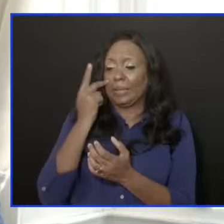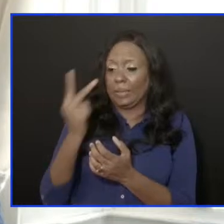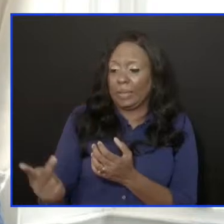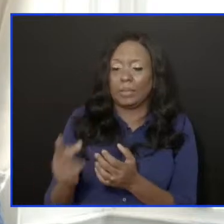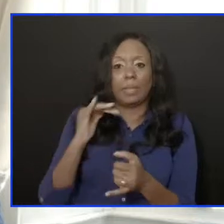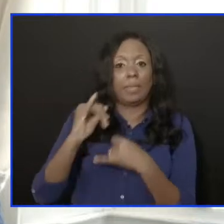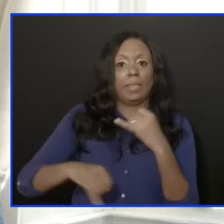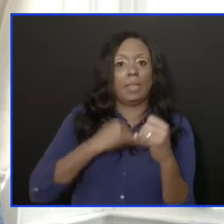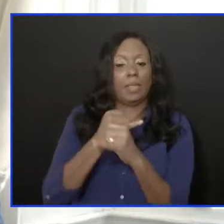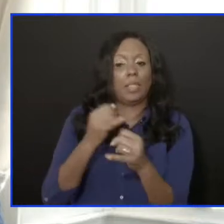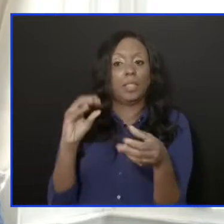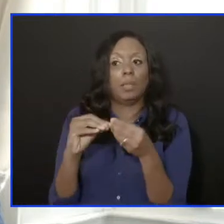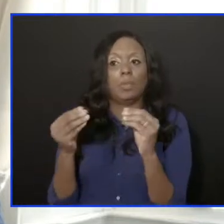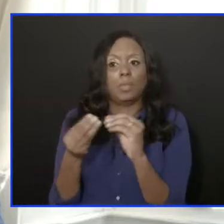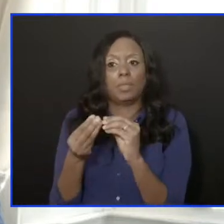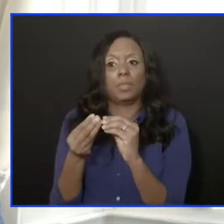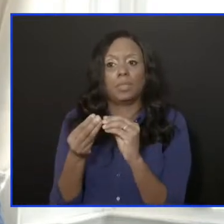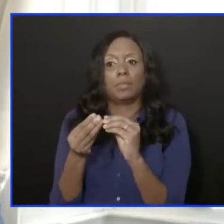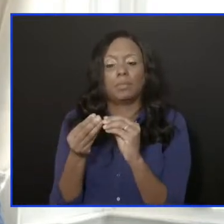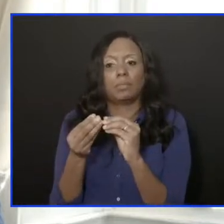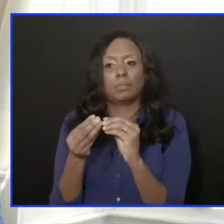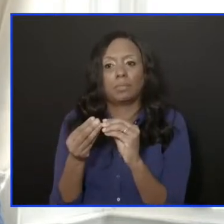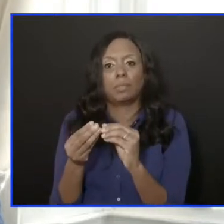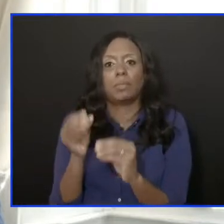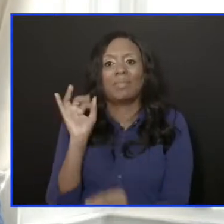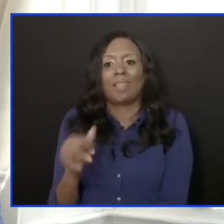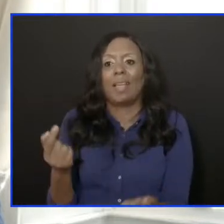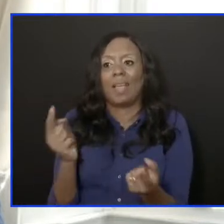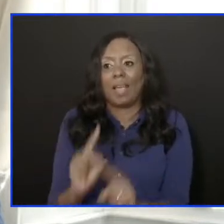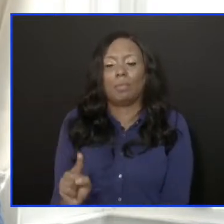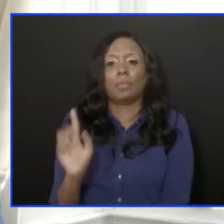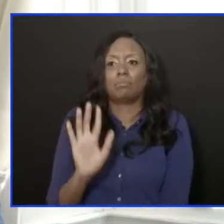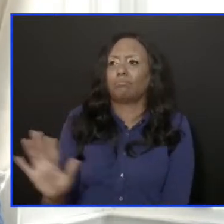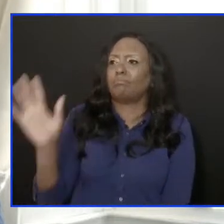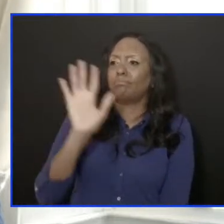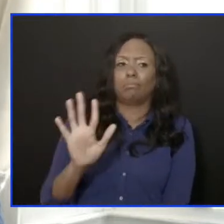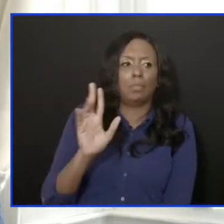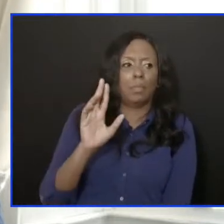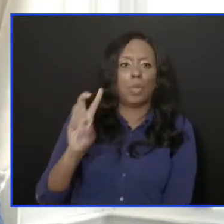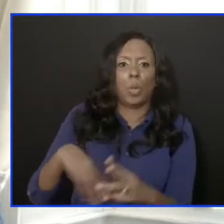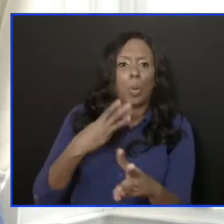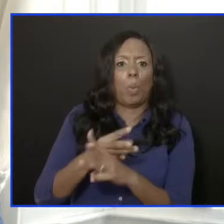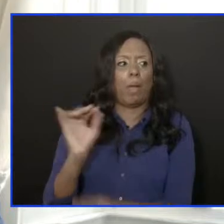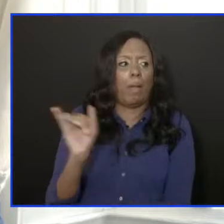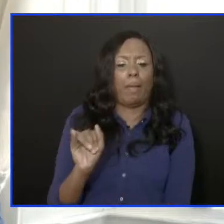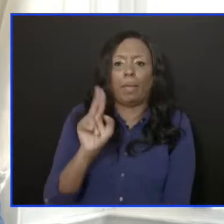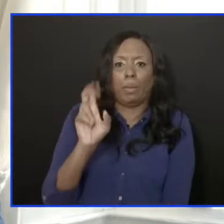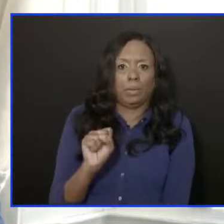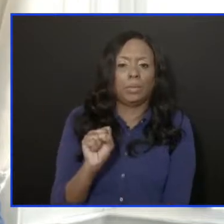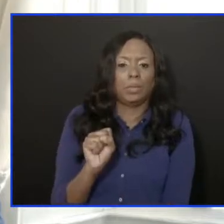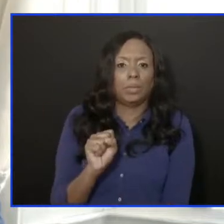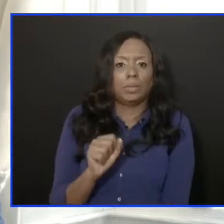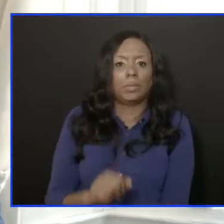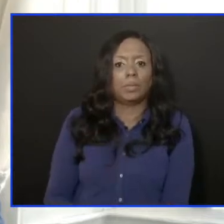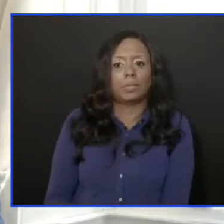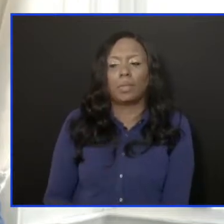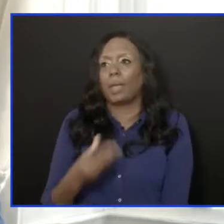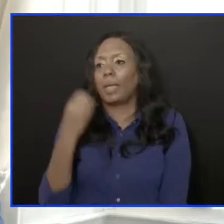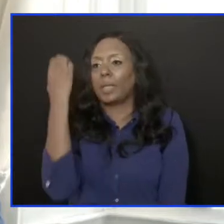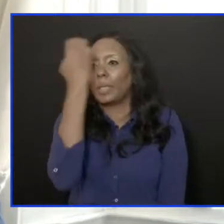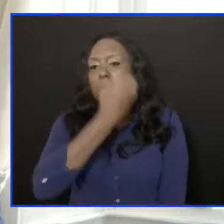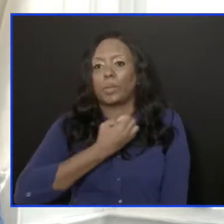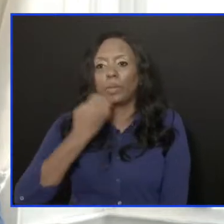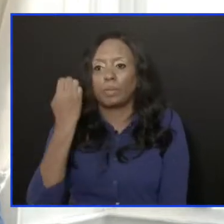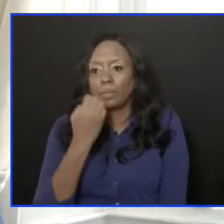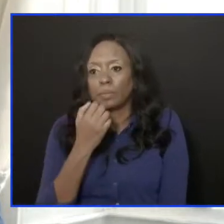data that has happened in certain countries across the globe, including the US. There's good data coming from the US on that, and in Europe, for